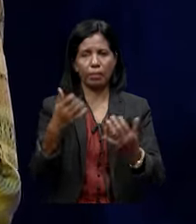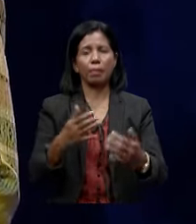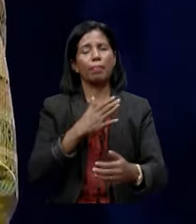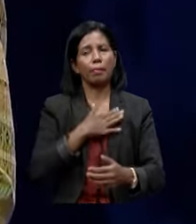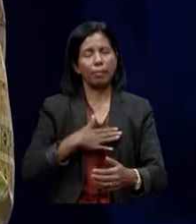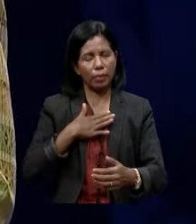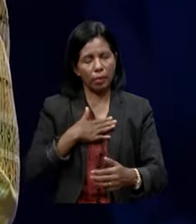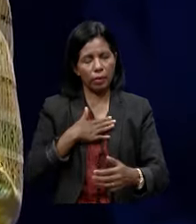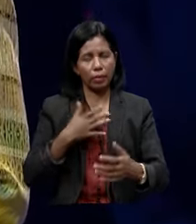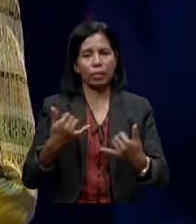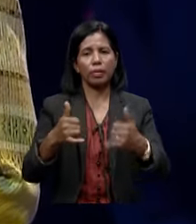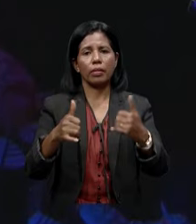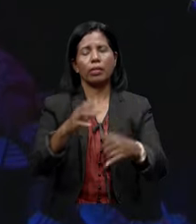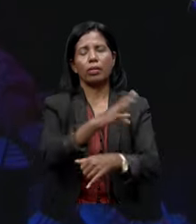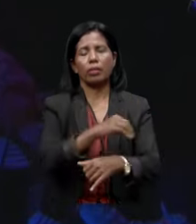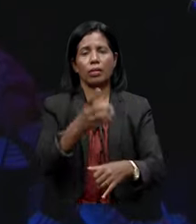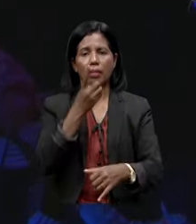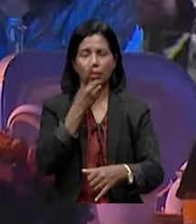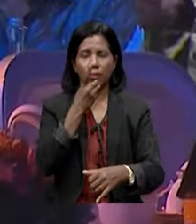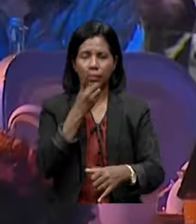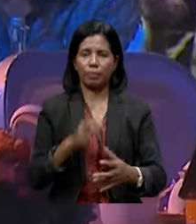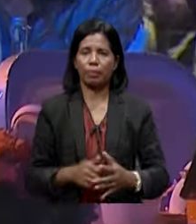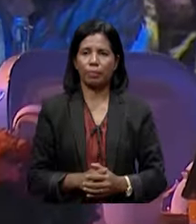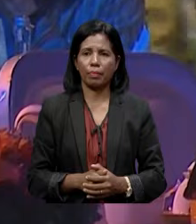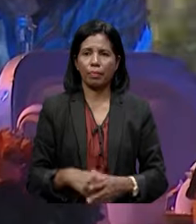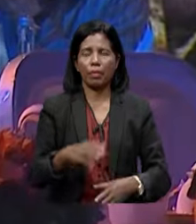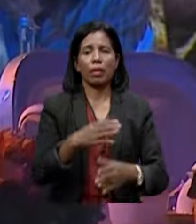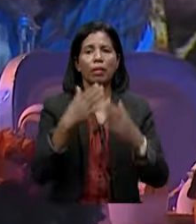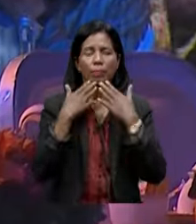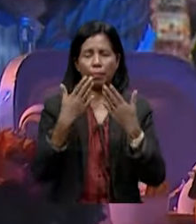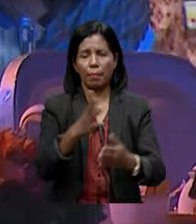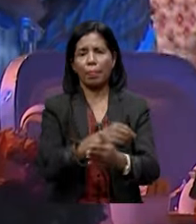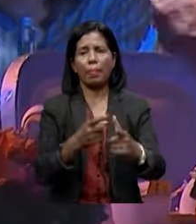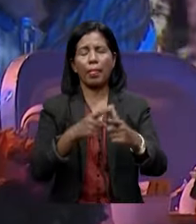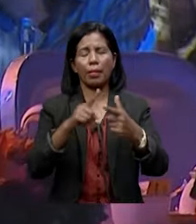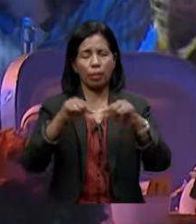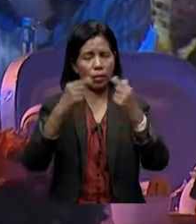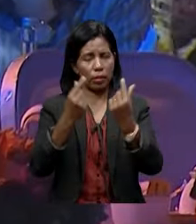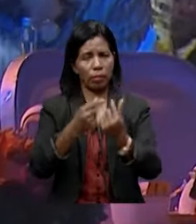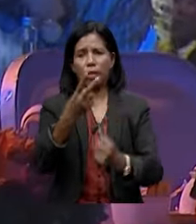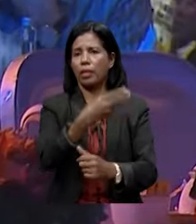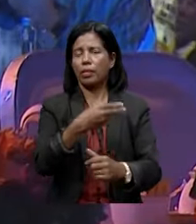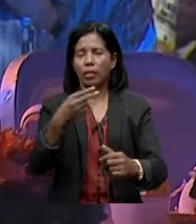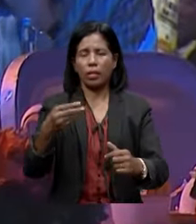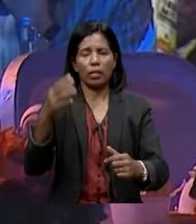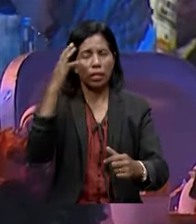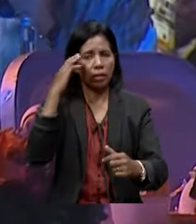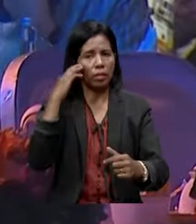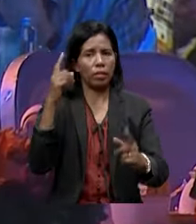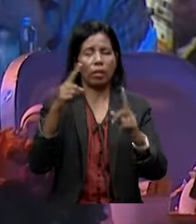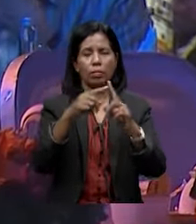andjo the forum m forum Indonesia Africa